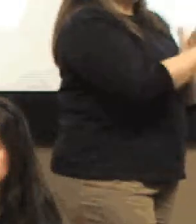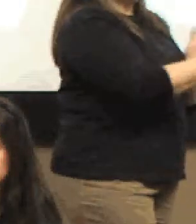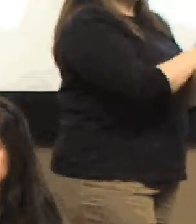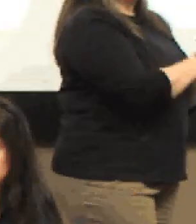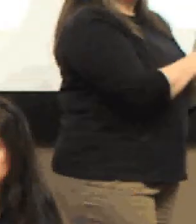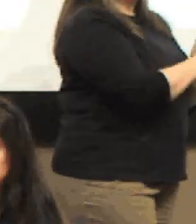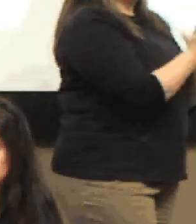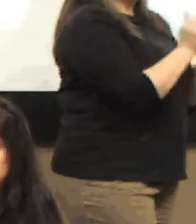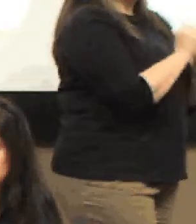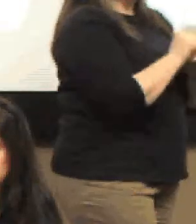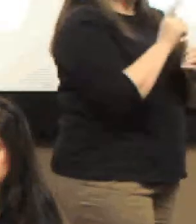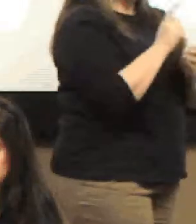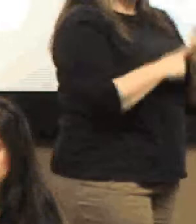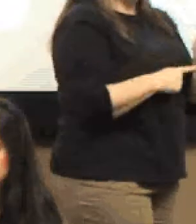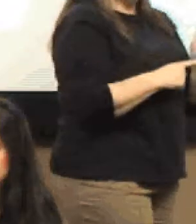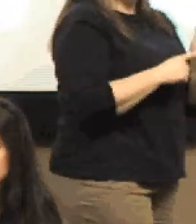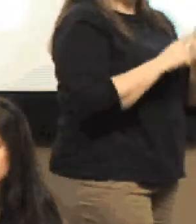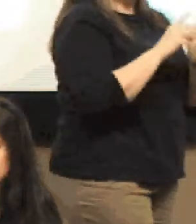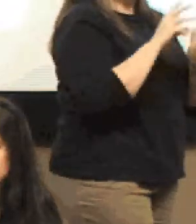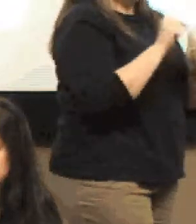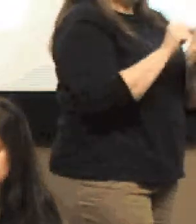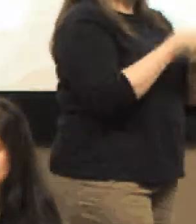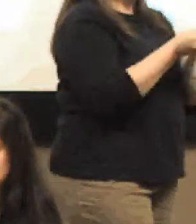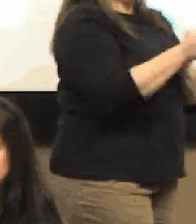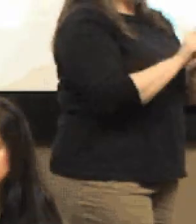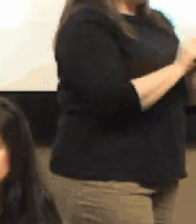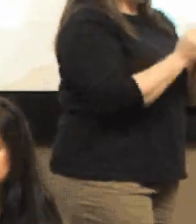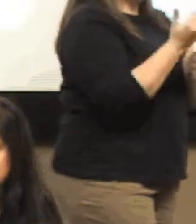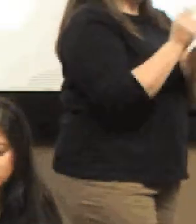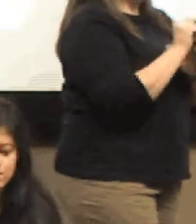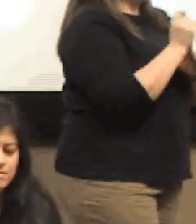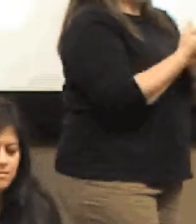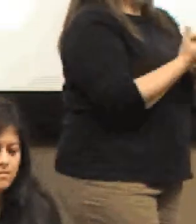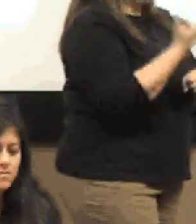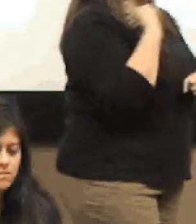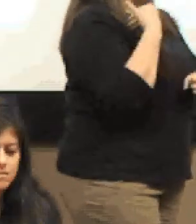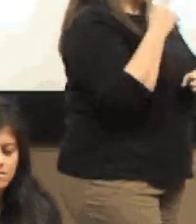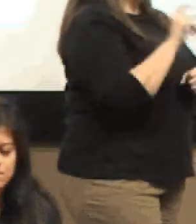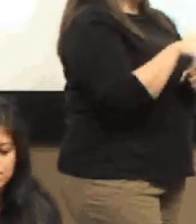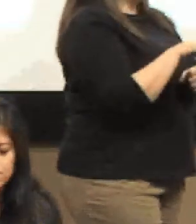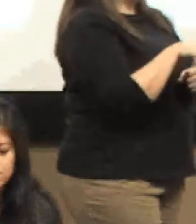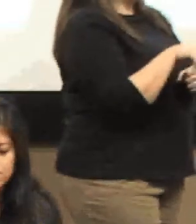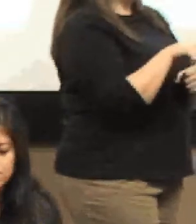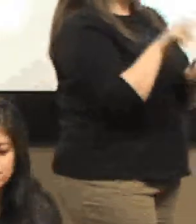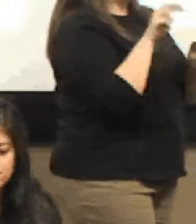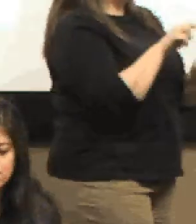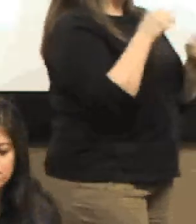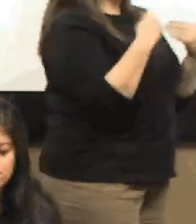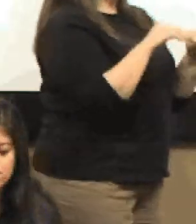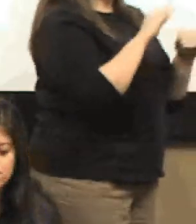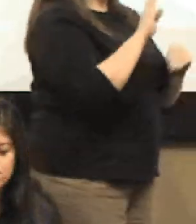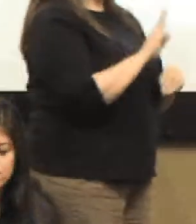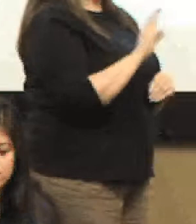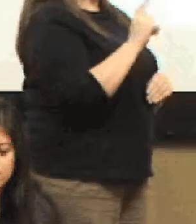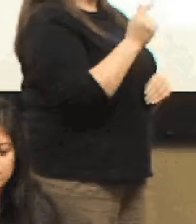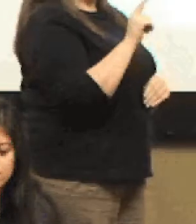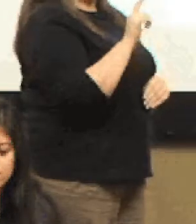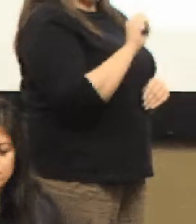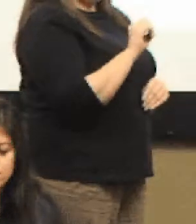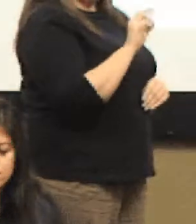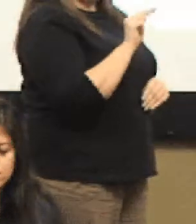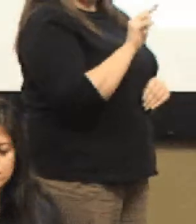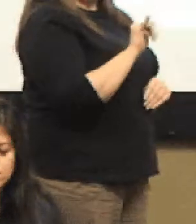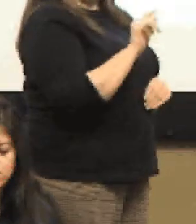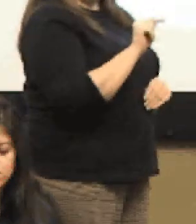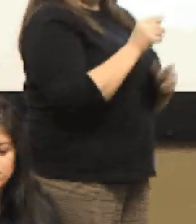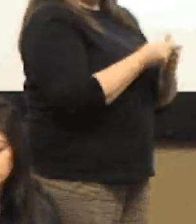newspaper as compared to what it was to buy a newspaper 15 or 20 years ago. I mean, you'd have to look at the sale of the Boston Globe to see. The New York Times bought it